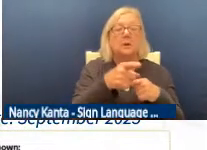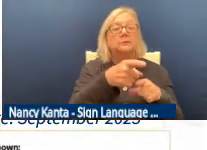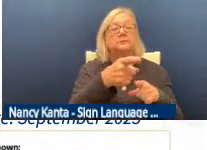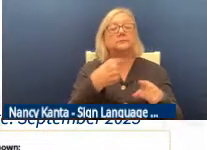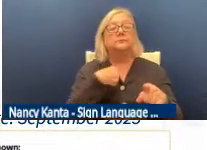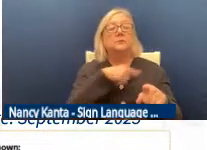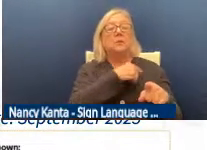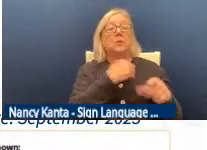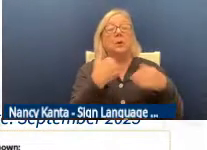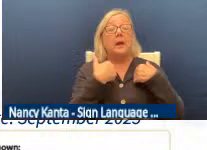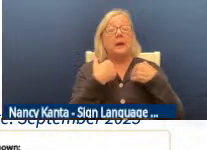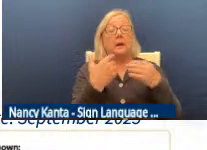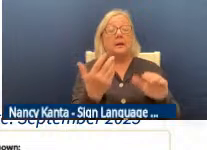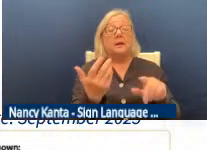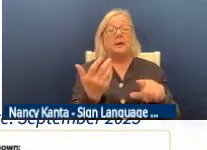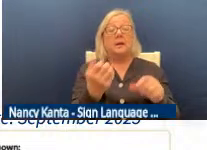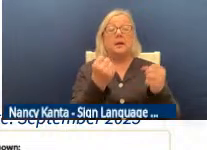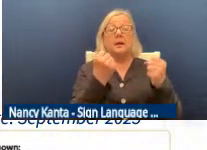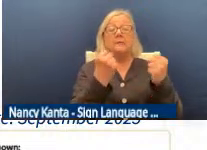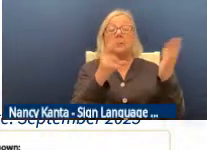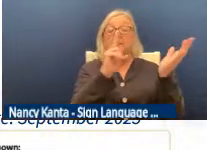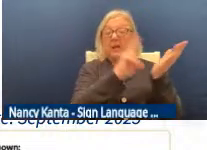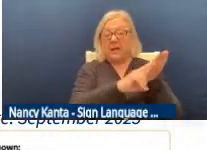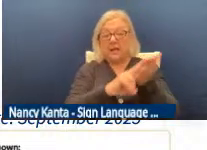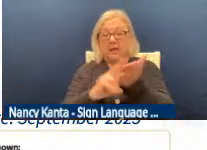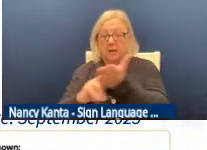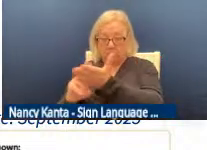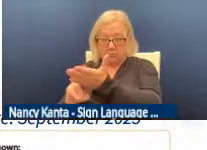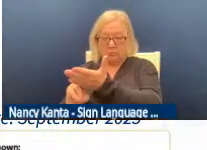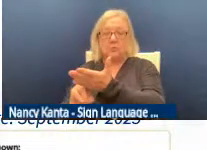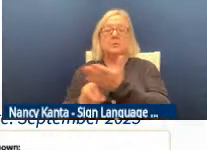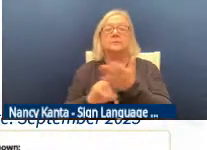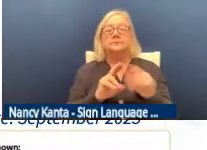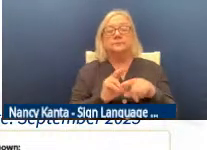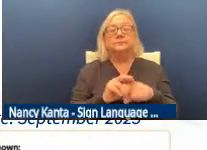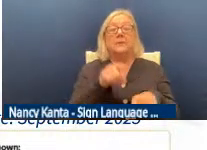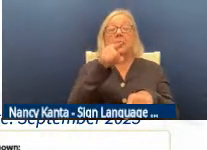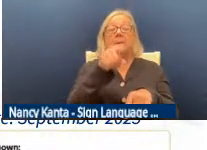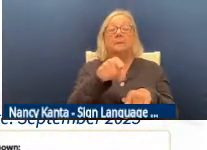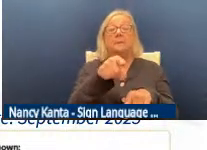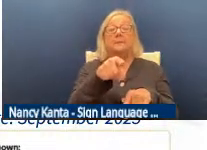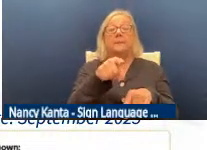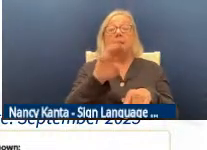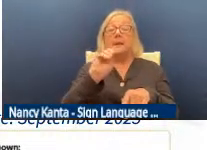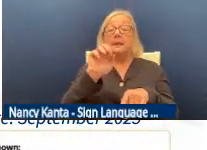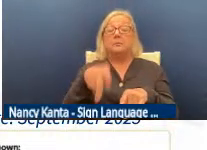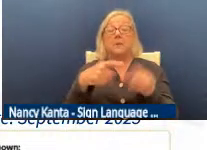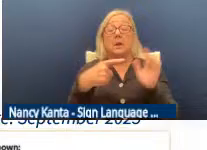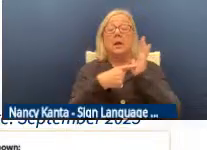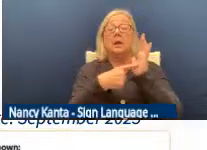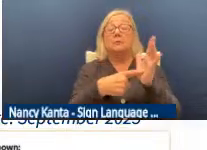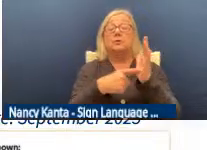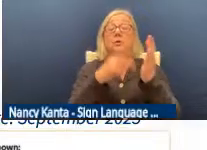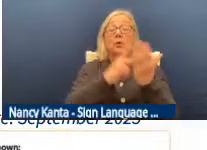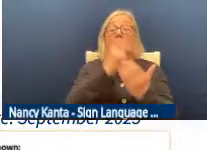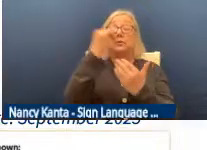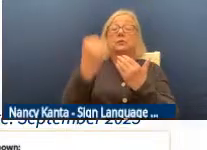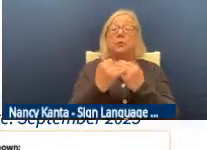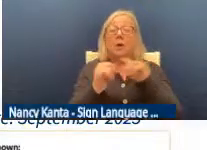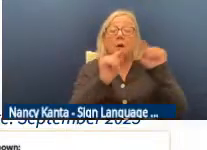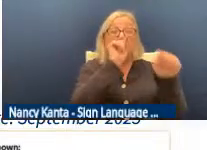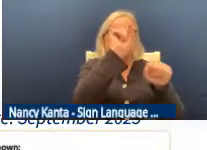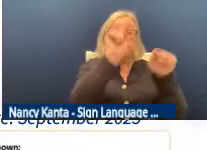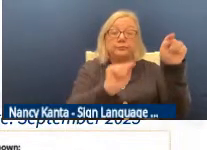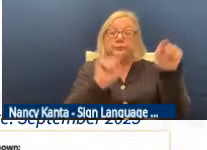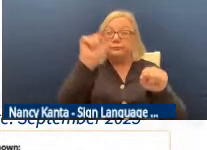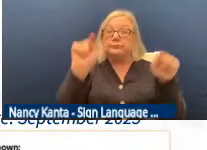number of contracts that we'll have, but this list or this map shows all the different projects. I think you're mostly familiar